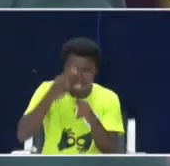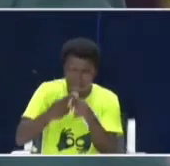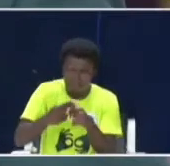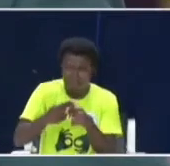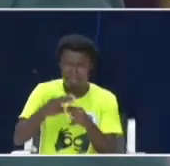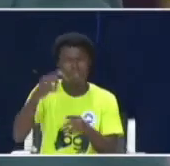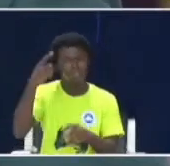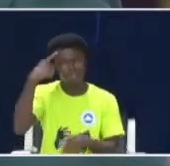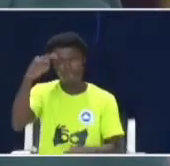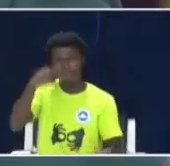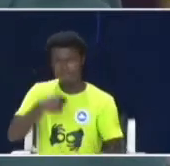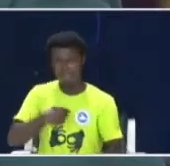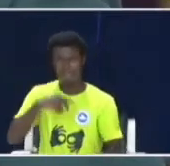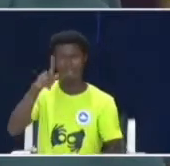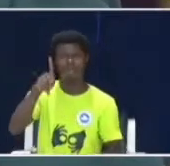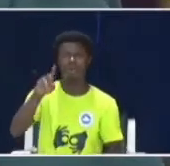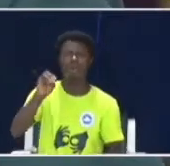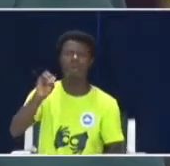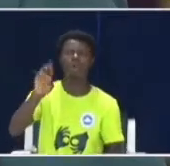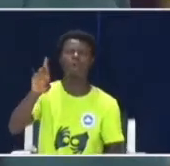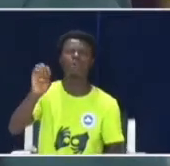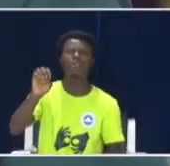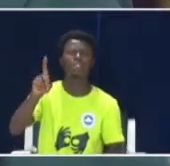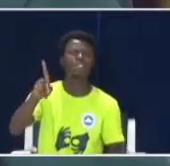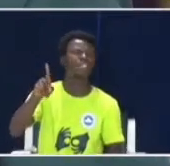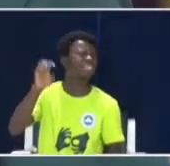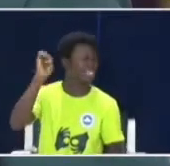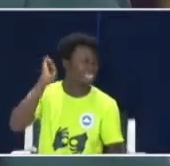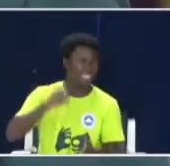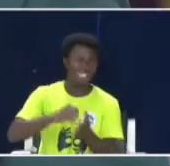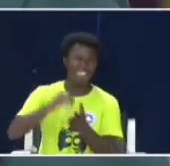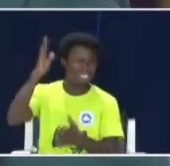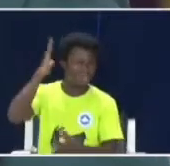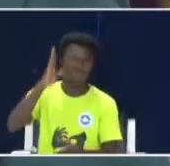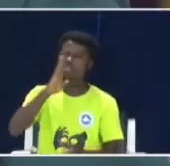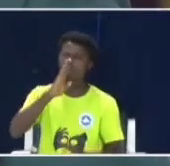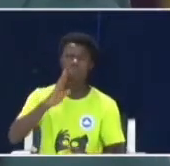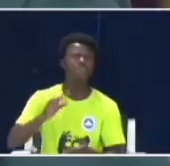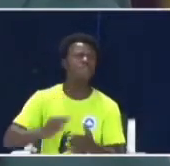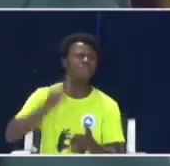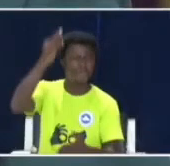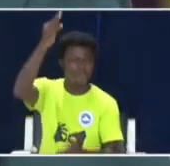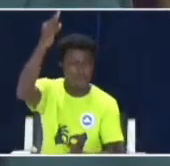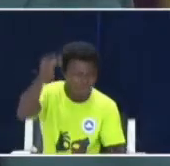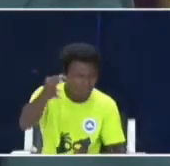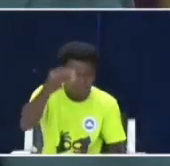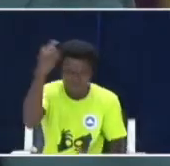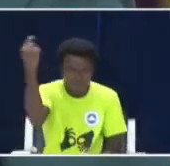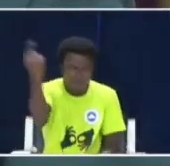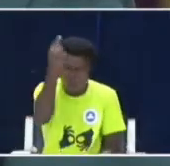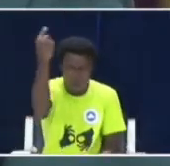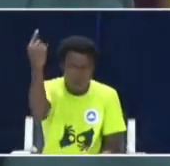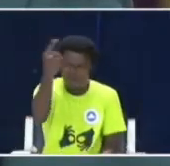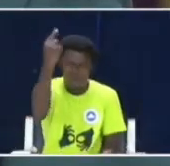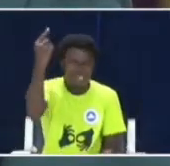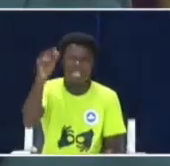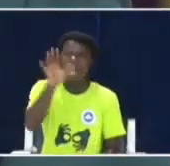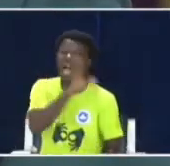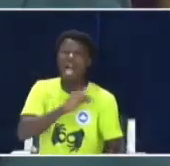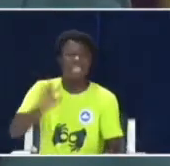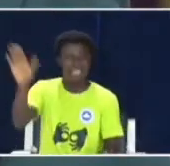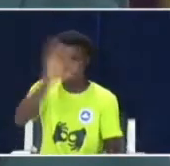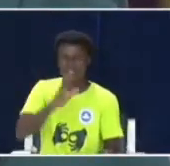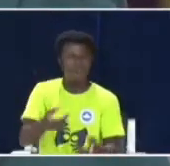Adeboye, it will be forward ever and backward never. Iwaju ni opa ibi ti mi o ma re